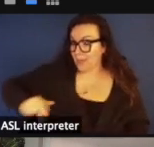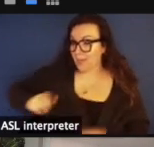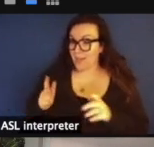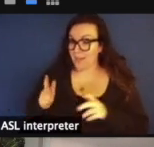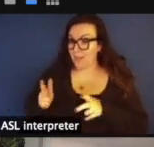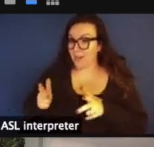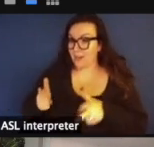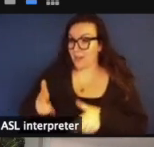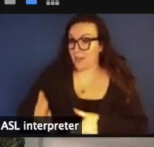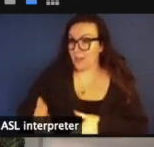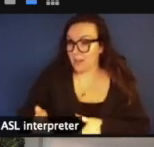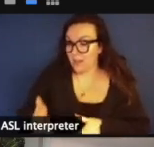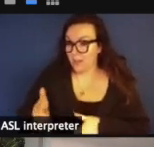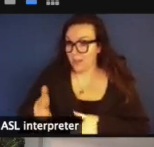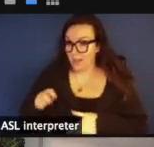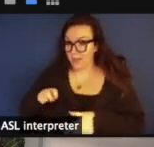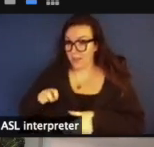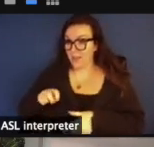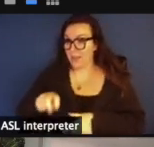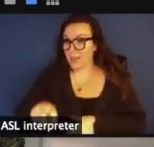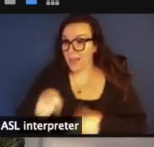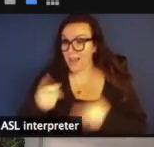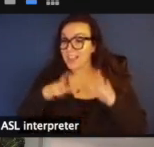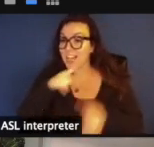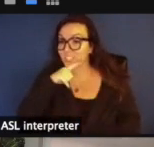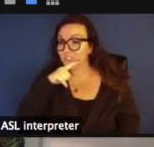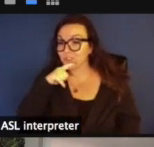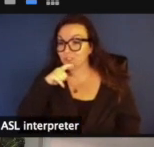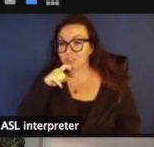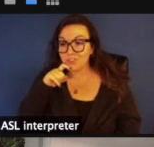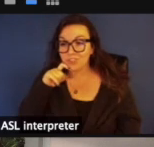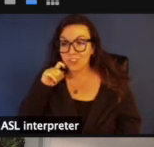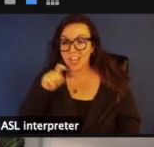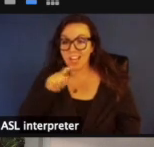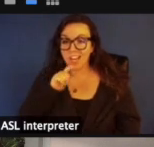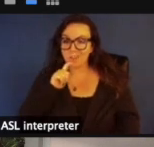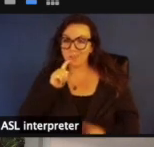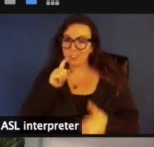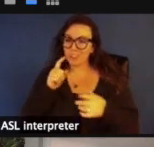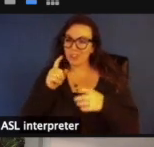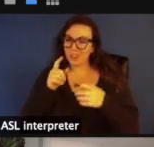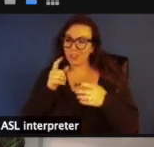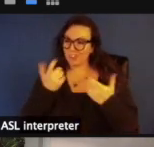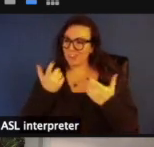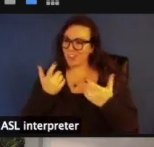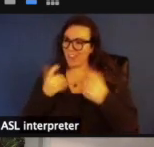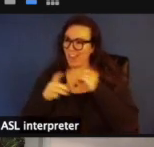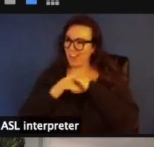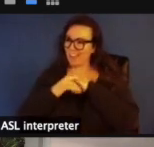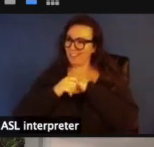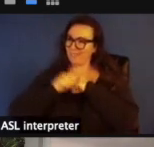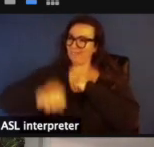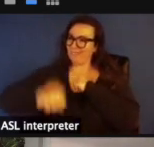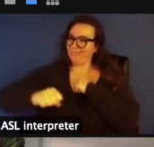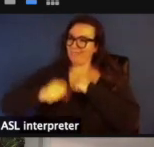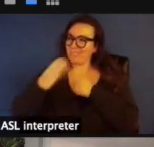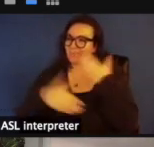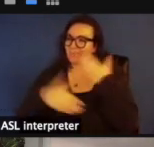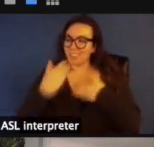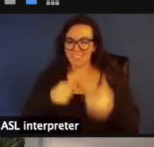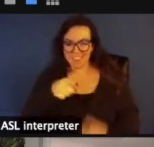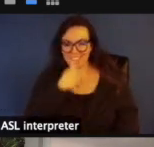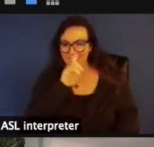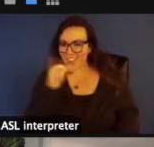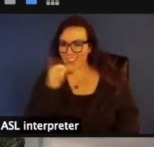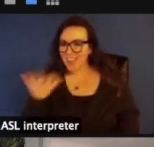Yeah. Wow. And then you let it dry, right? So it's probably a very kind of longer process. Now, this one, what does this look like to